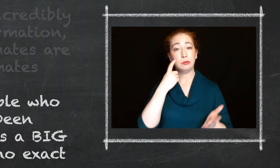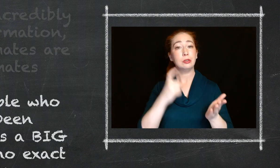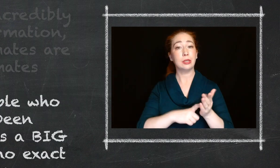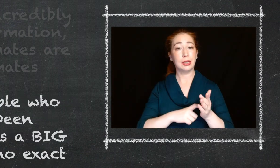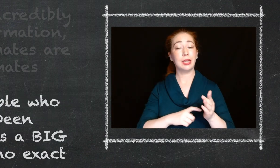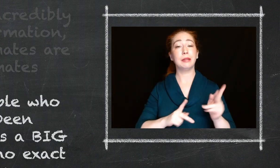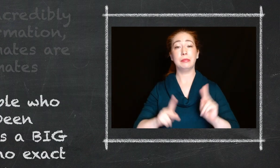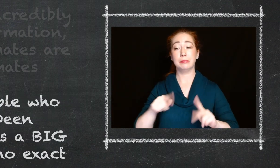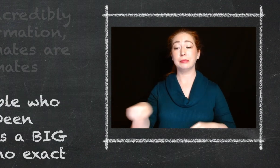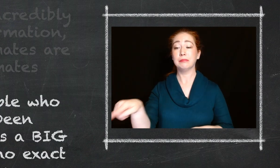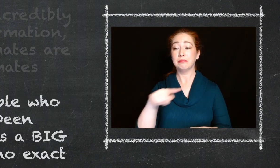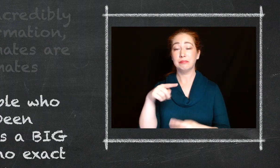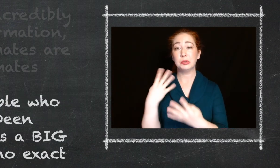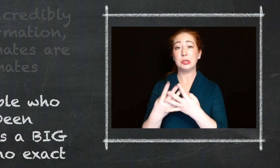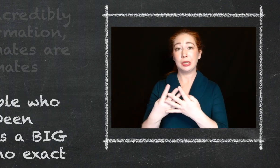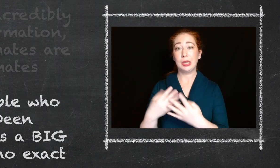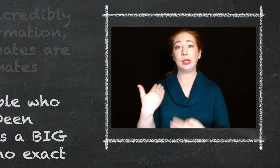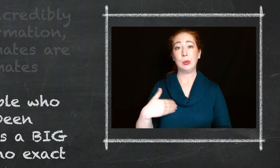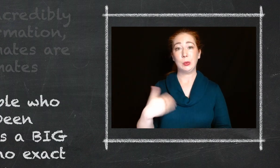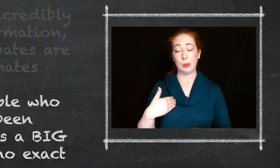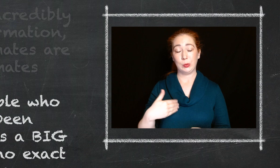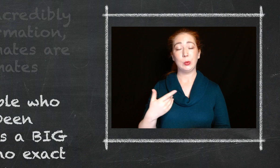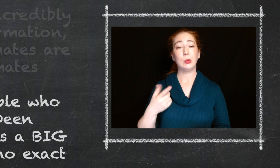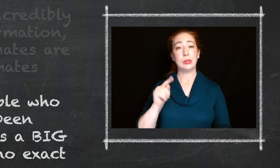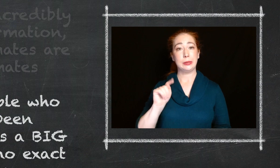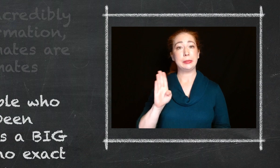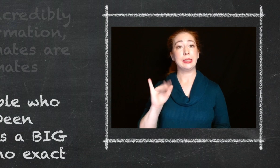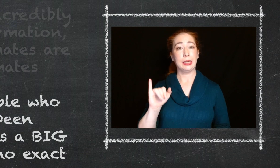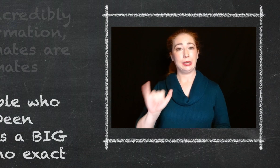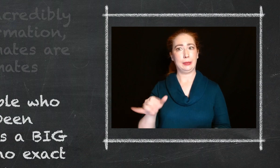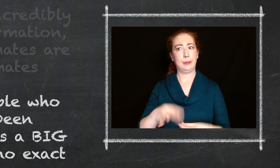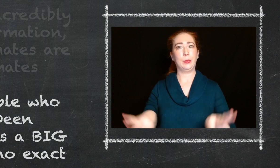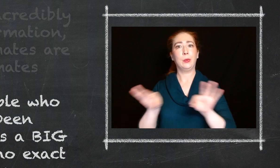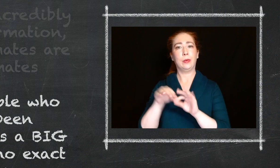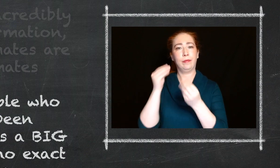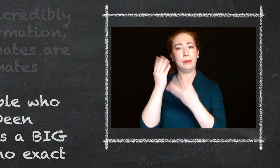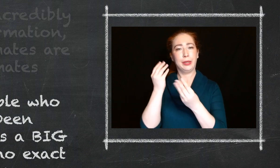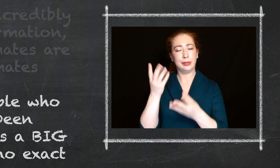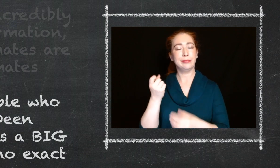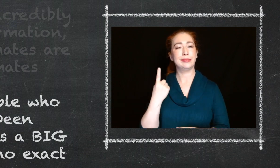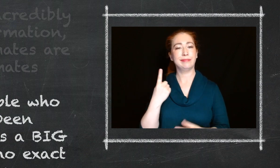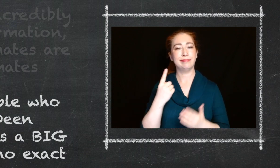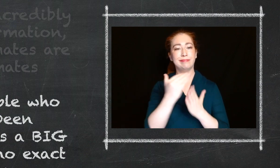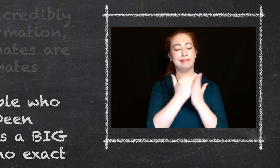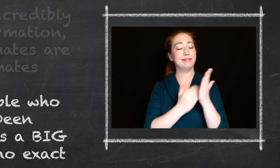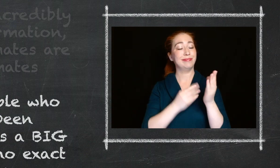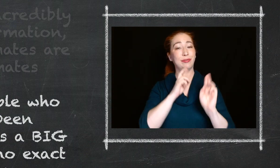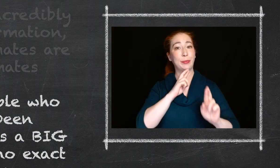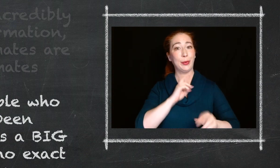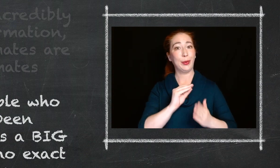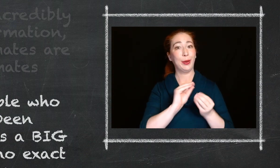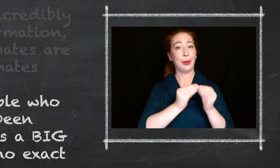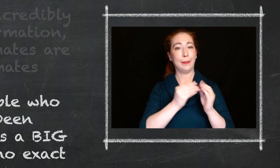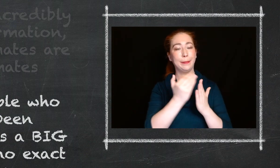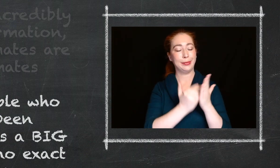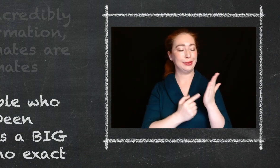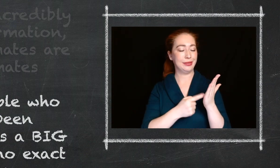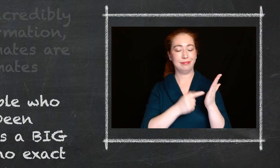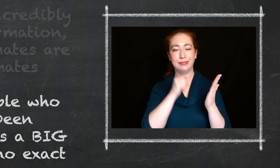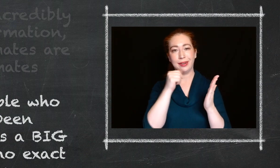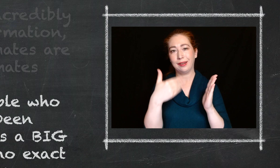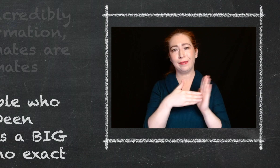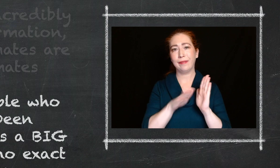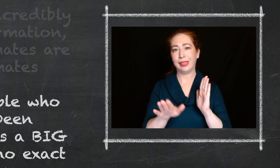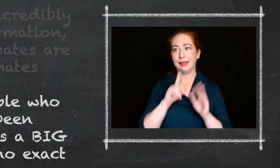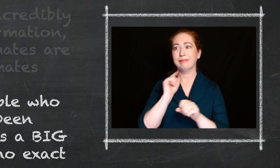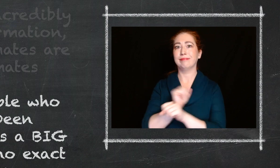CDC recognizes TBI in people in jail or prison as an important health problem, we do not have